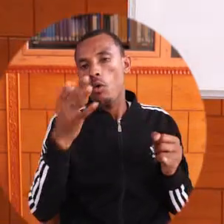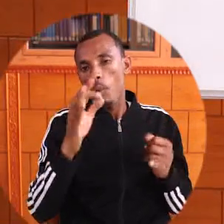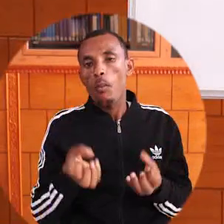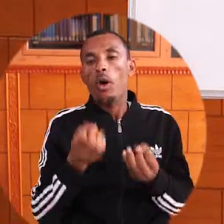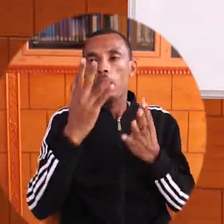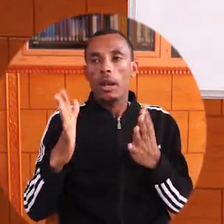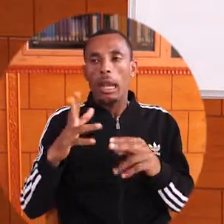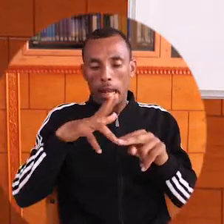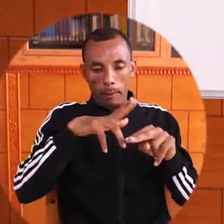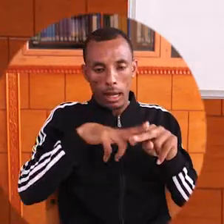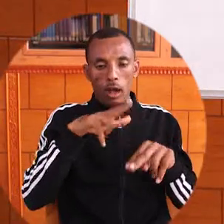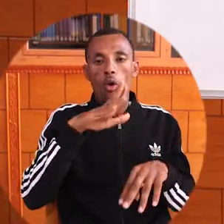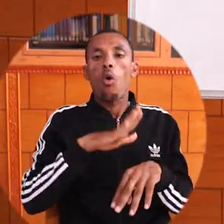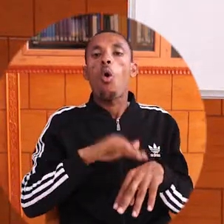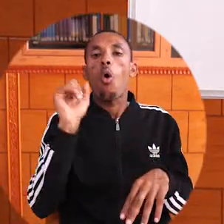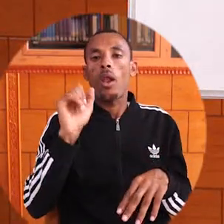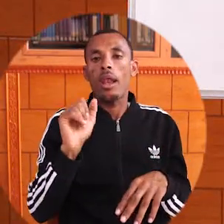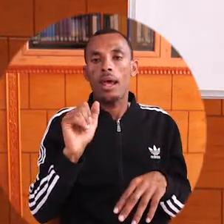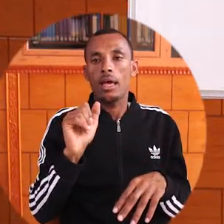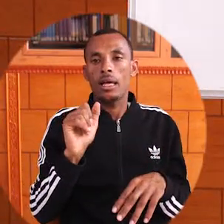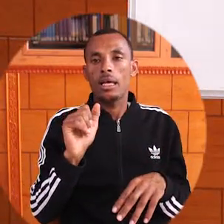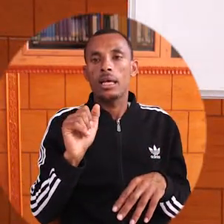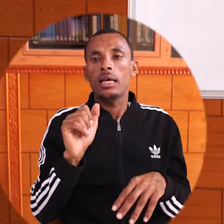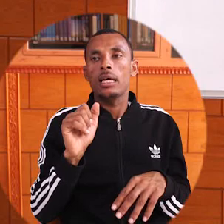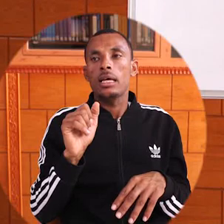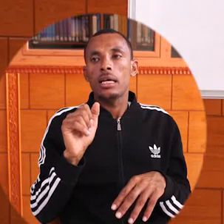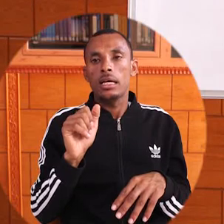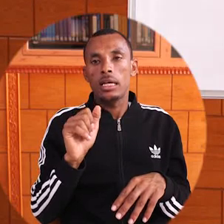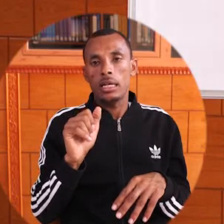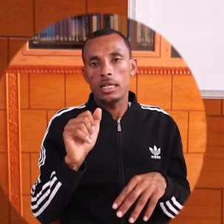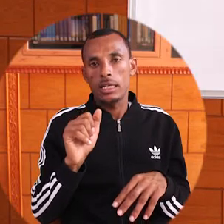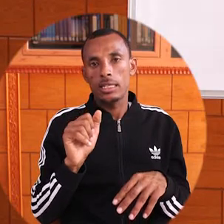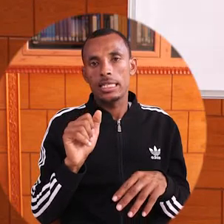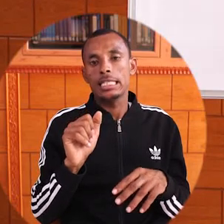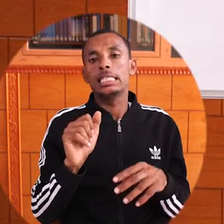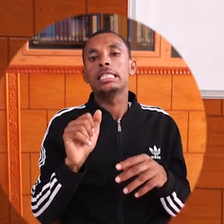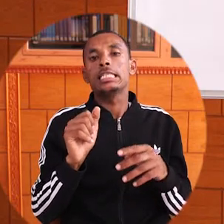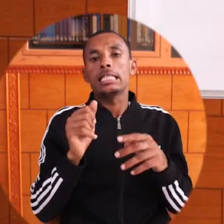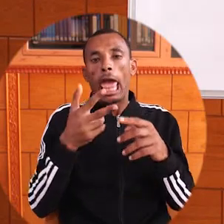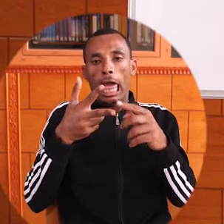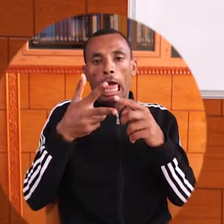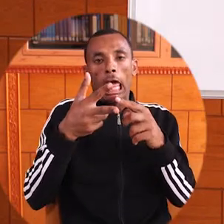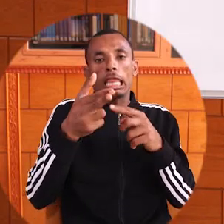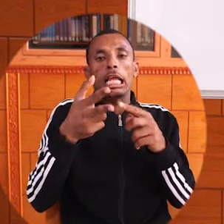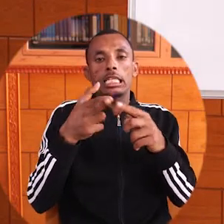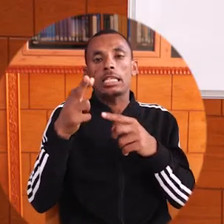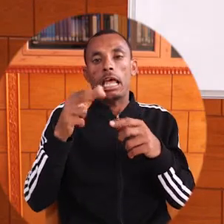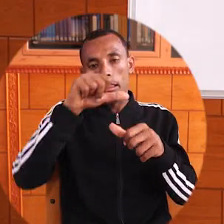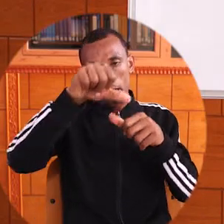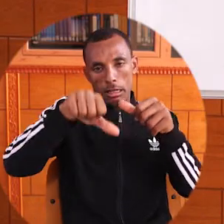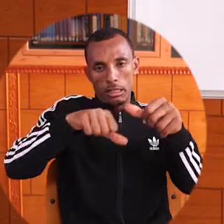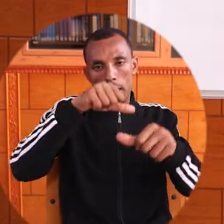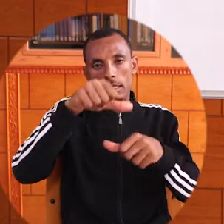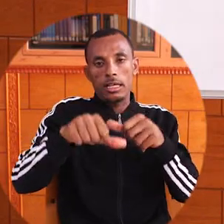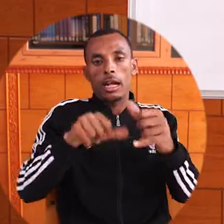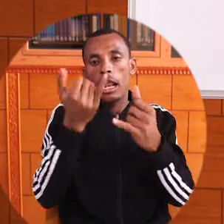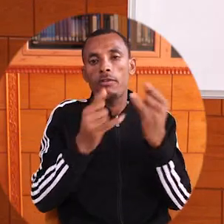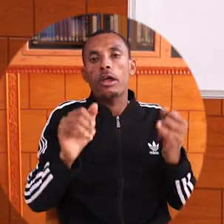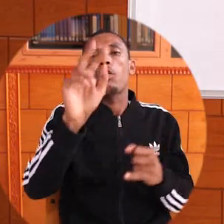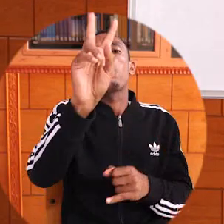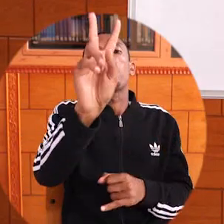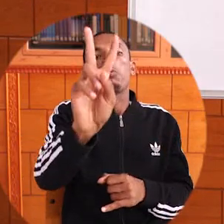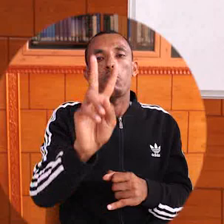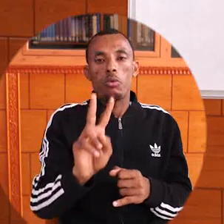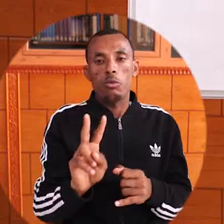polygon depending on the intersect at each other's. Classify into two,